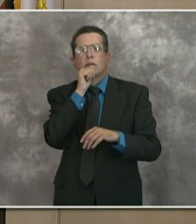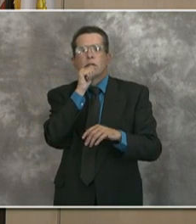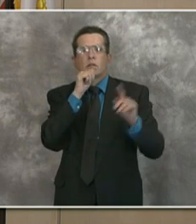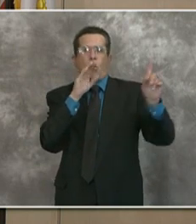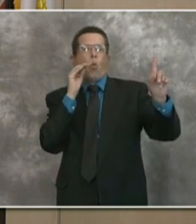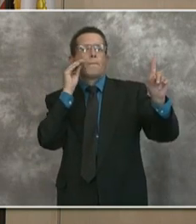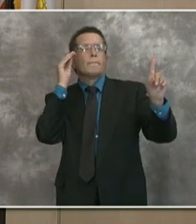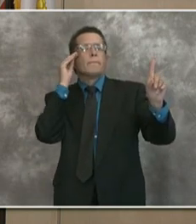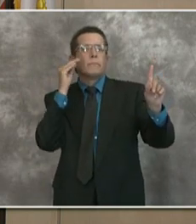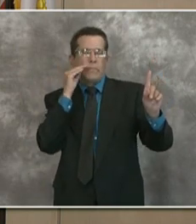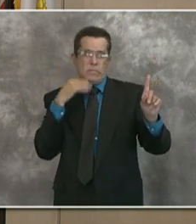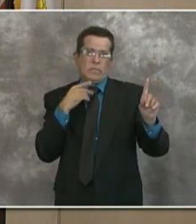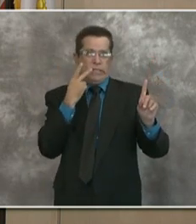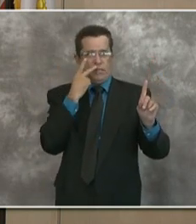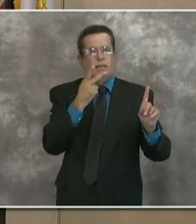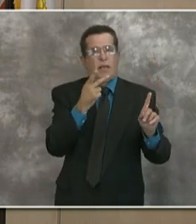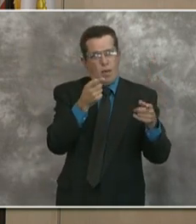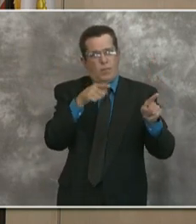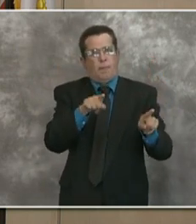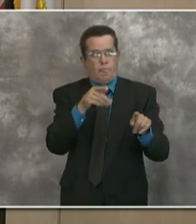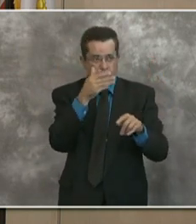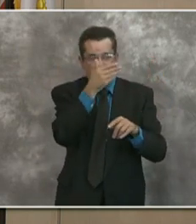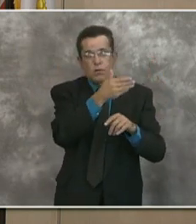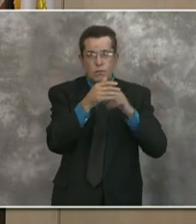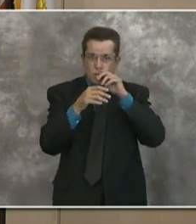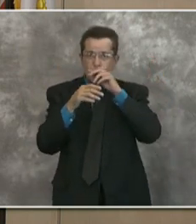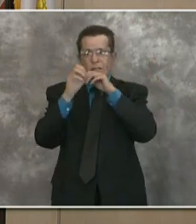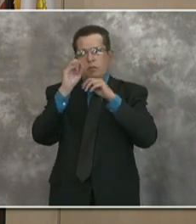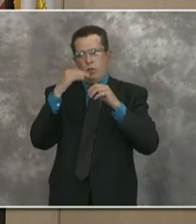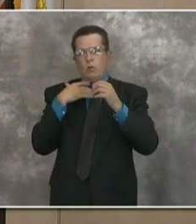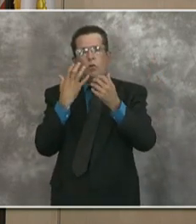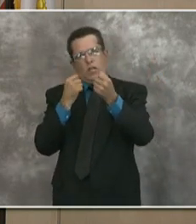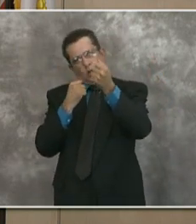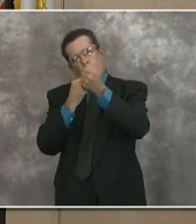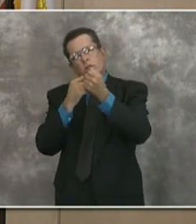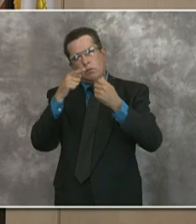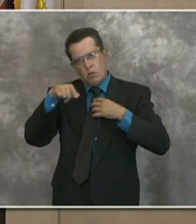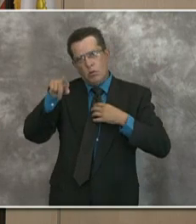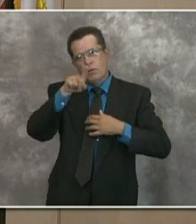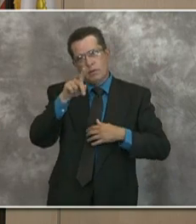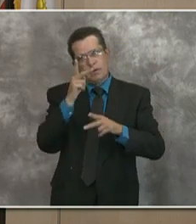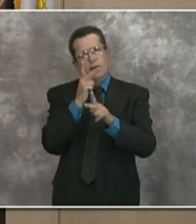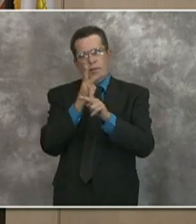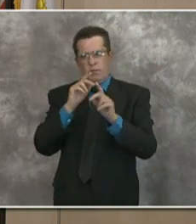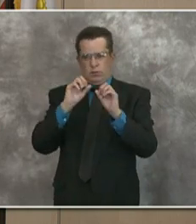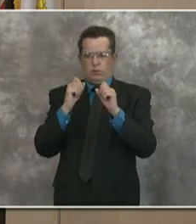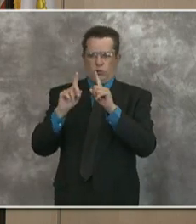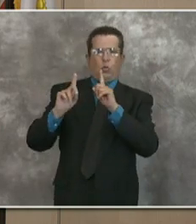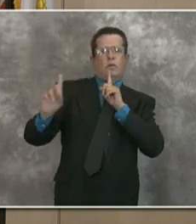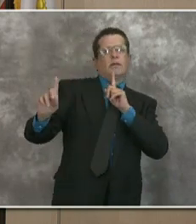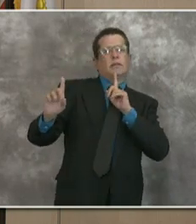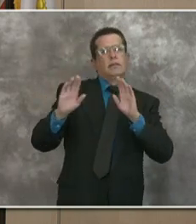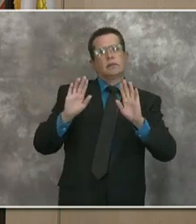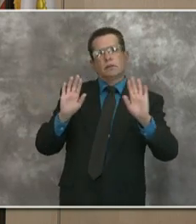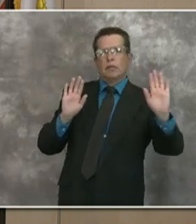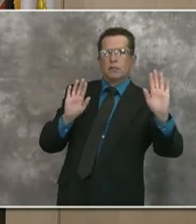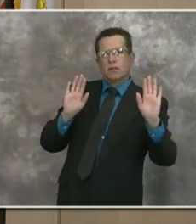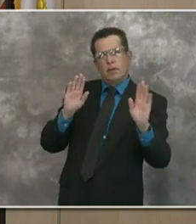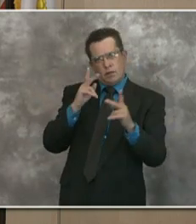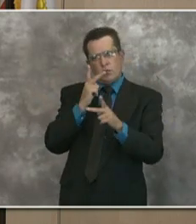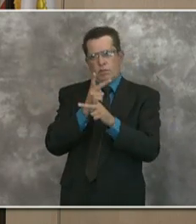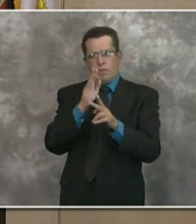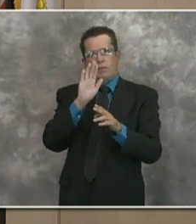people's homes. So we continue to encourage people to practice the social distancing